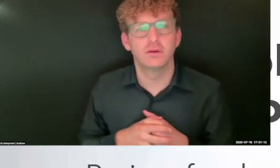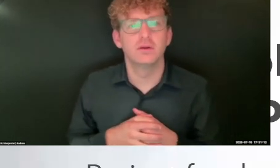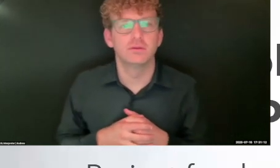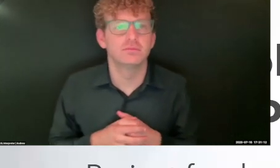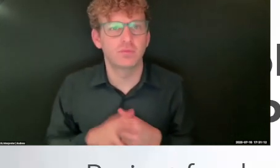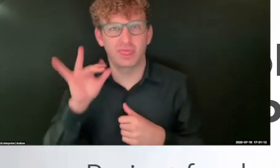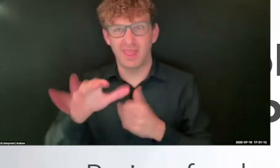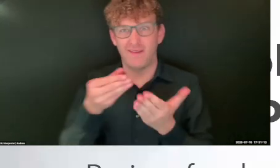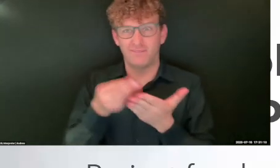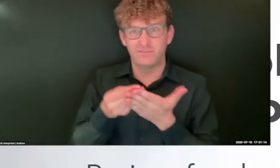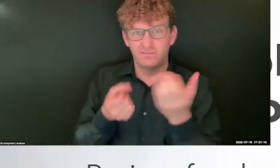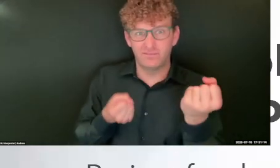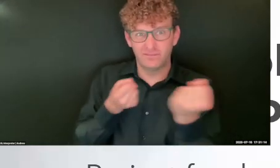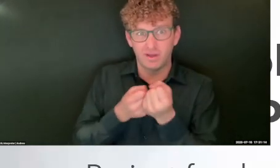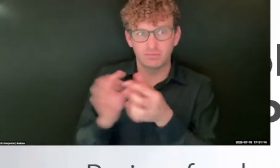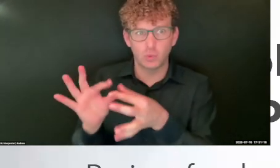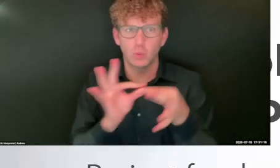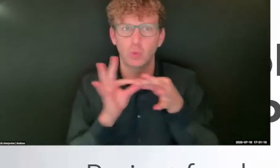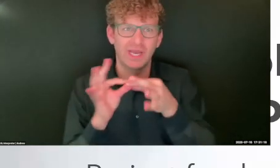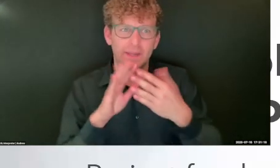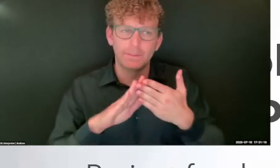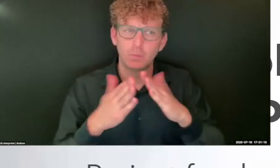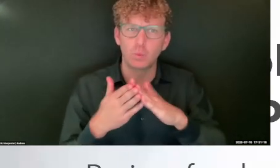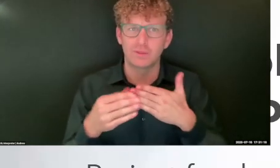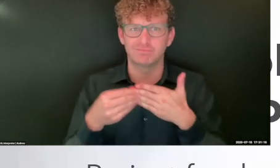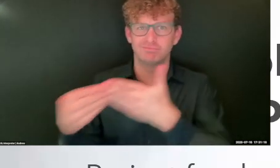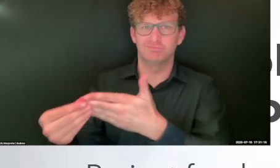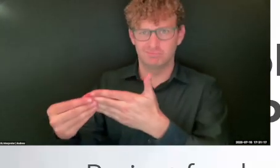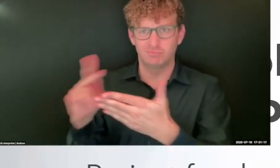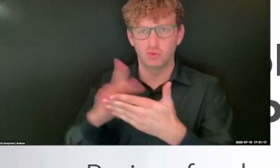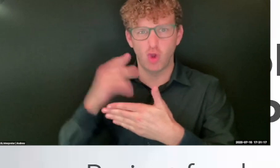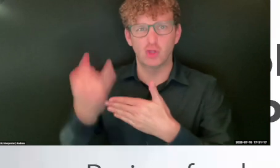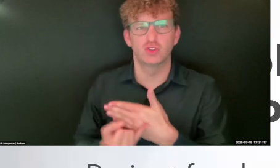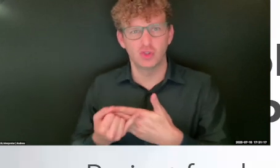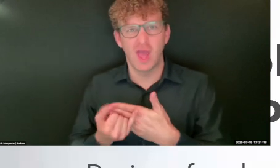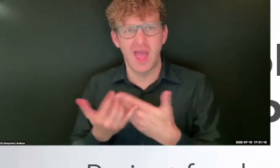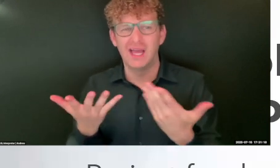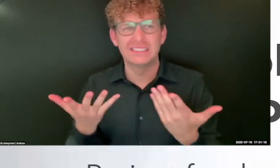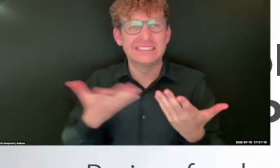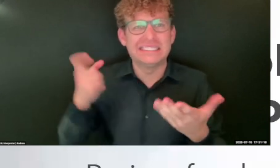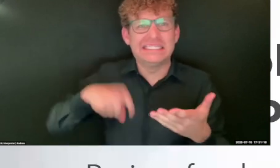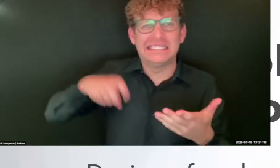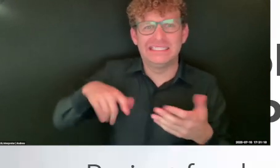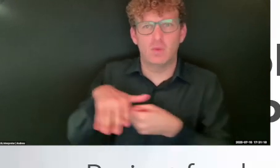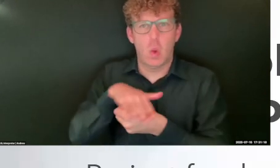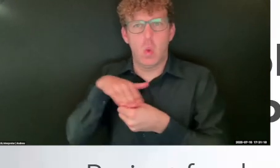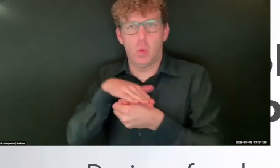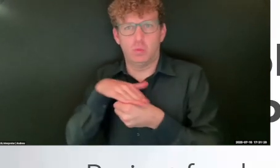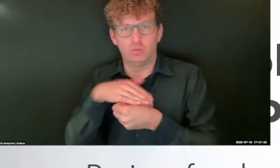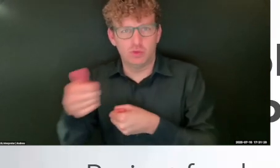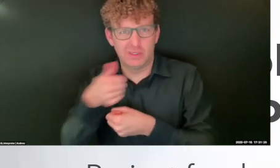that address local transportation needs and increase access to key destinations while reducing vehicle miles traveled.